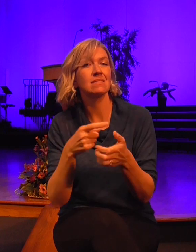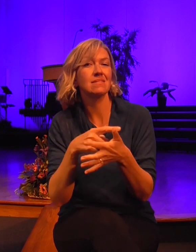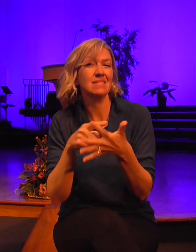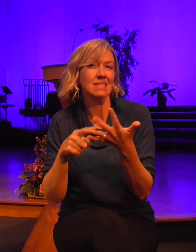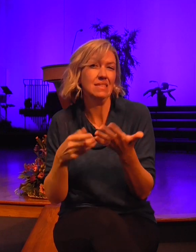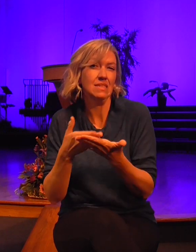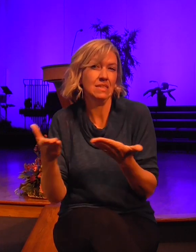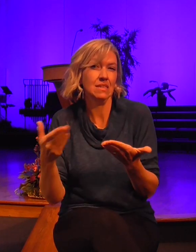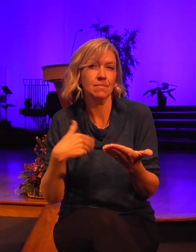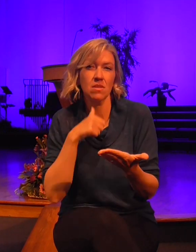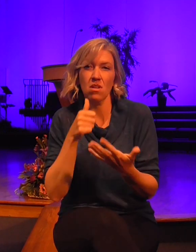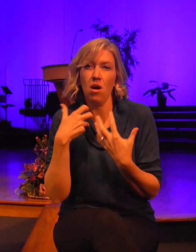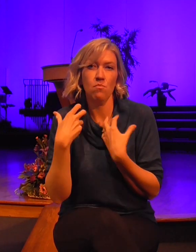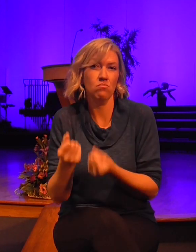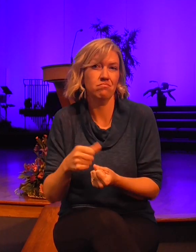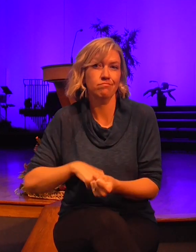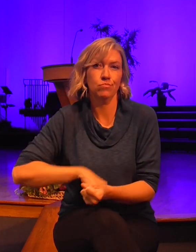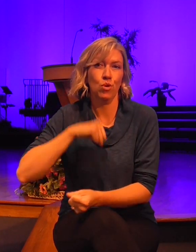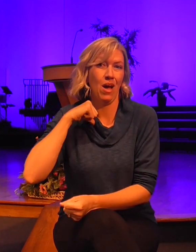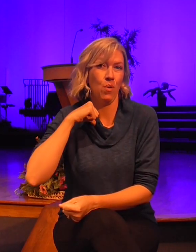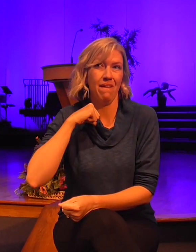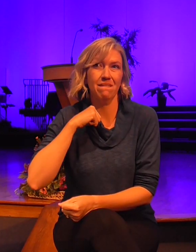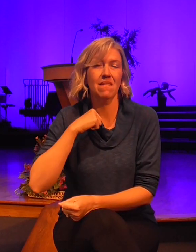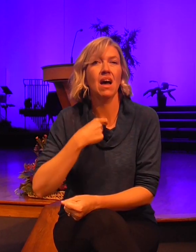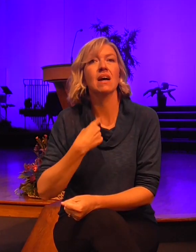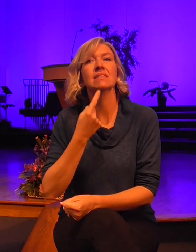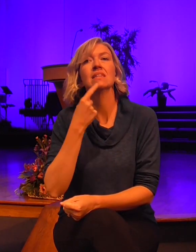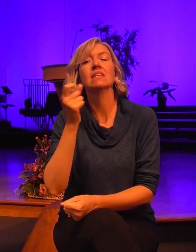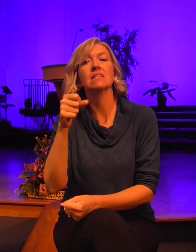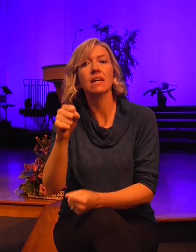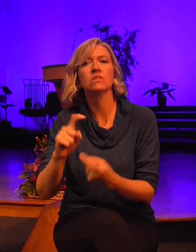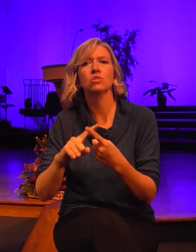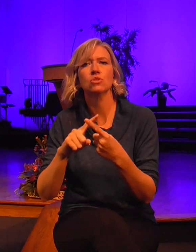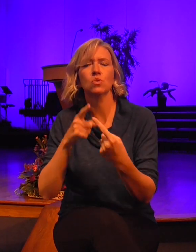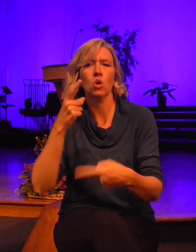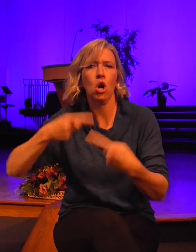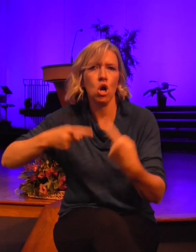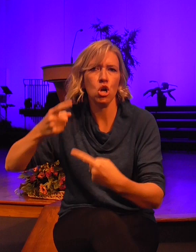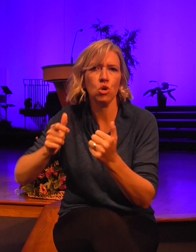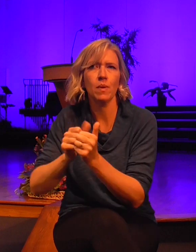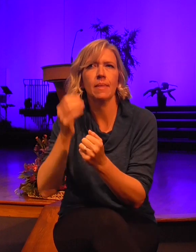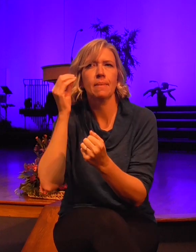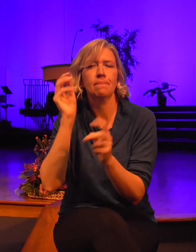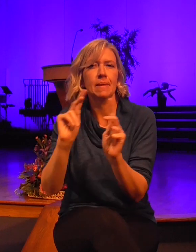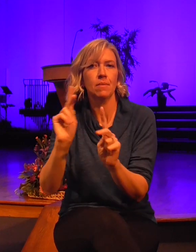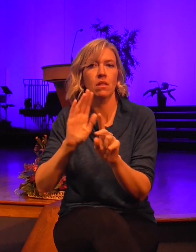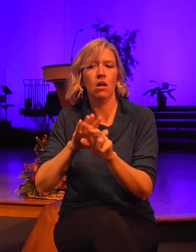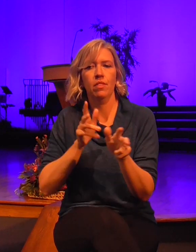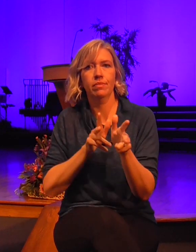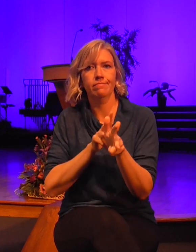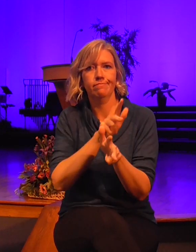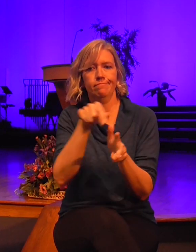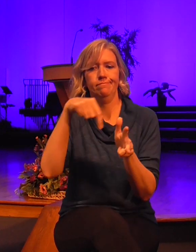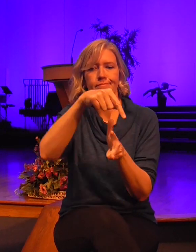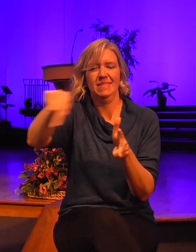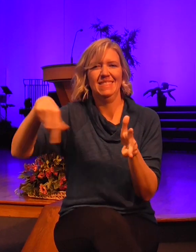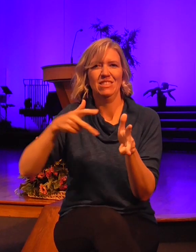a lot to arguing with people in my mind on the roundabout. Anyone ever do that? Very